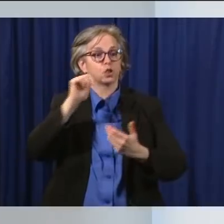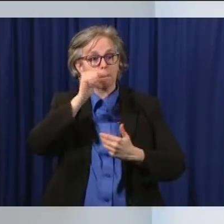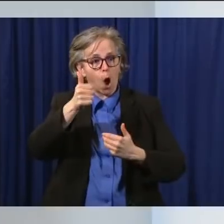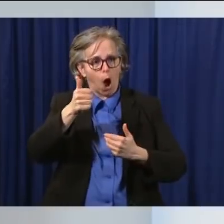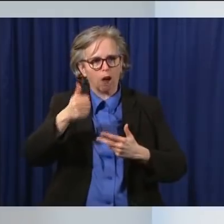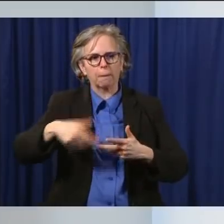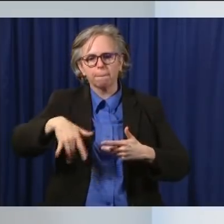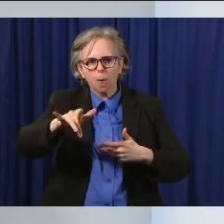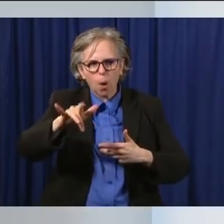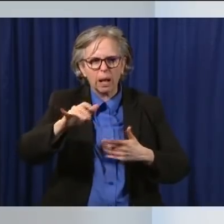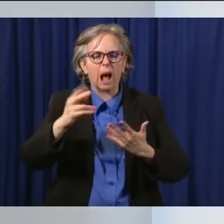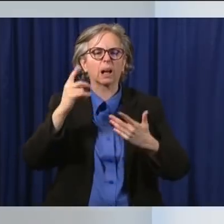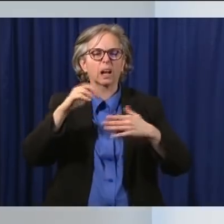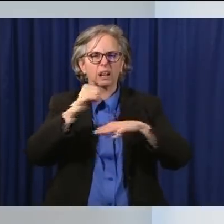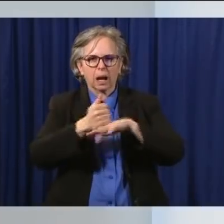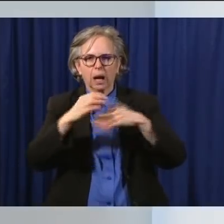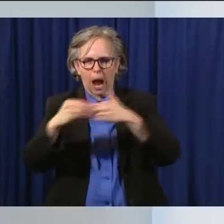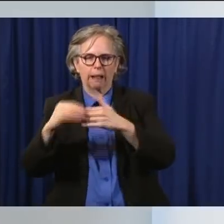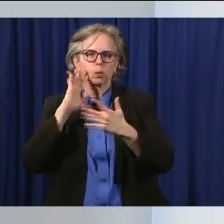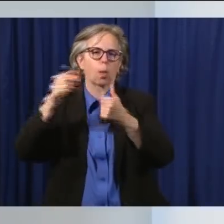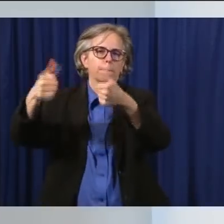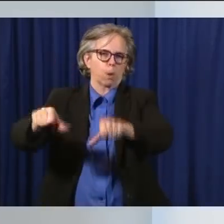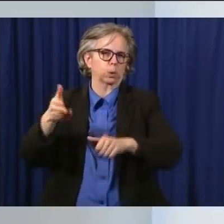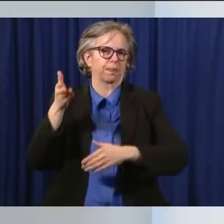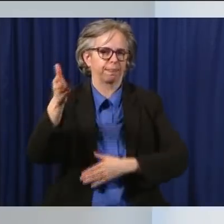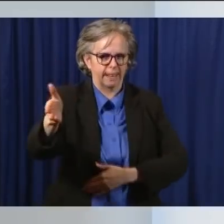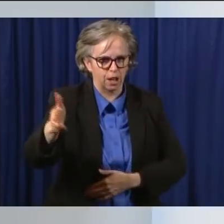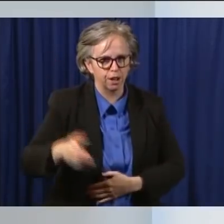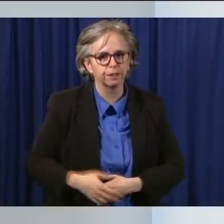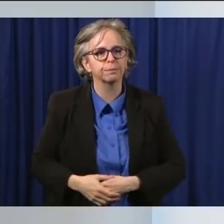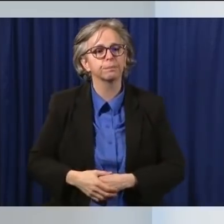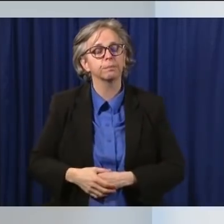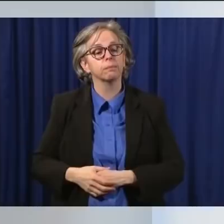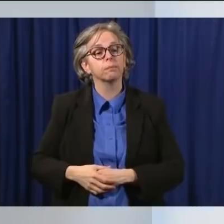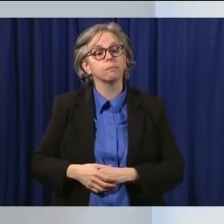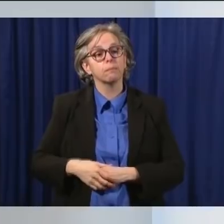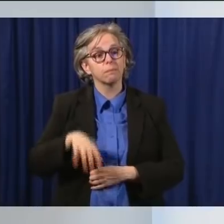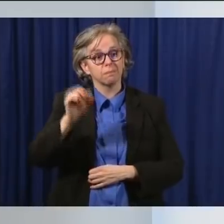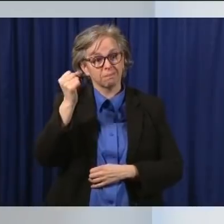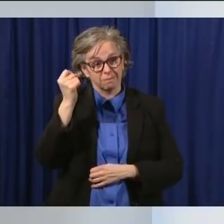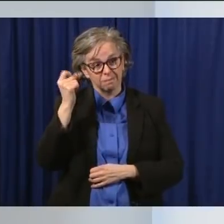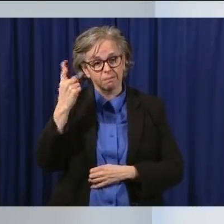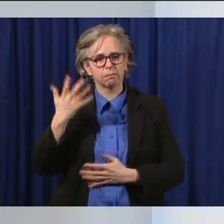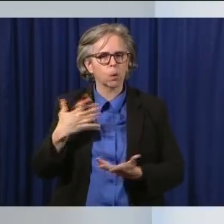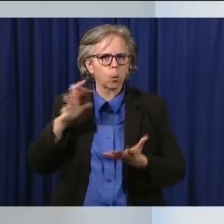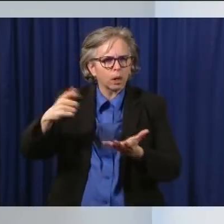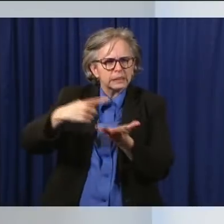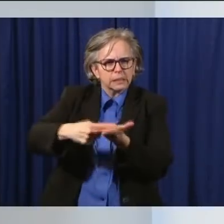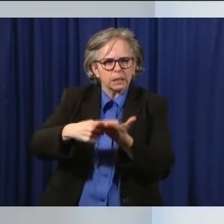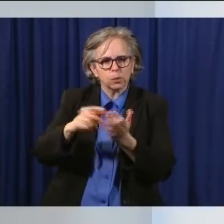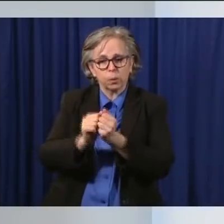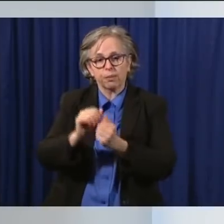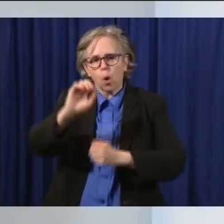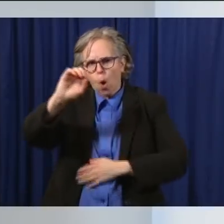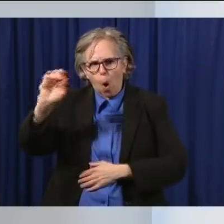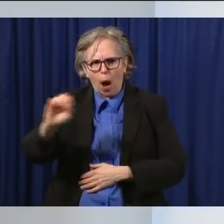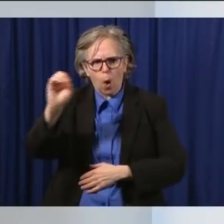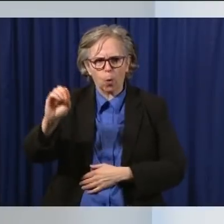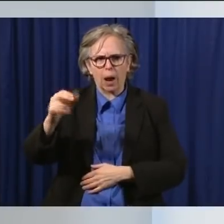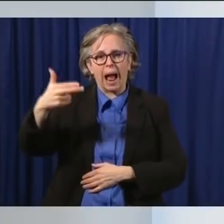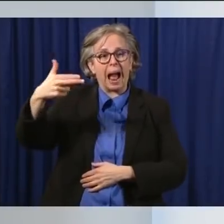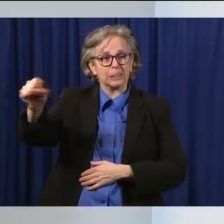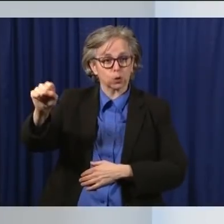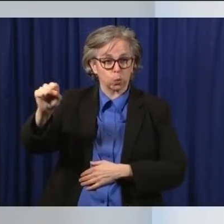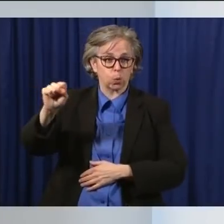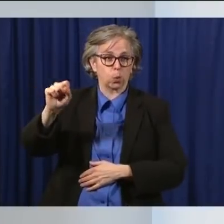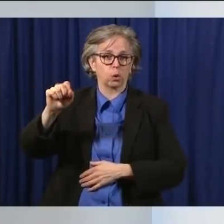Athletic Association regarding sports and skills training. The past few days, we have had those conversations